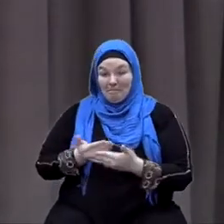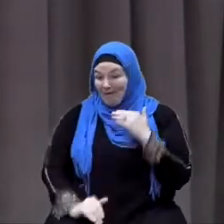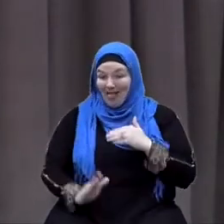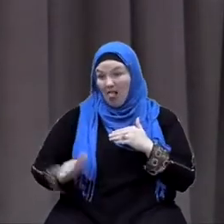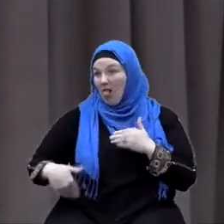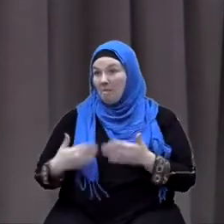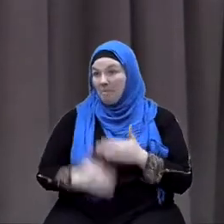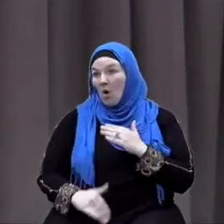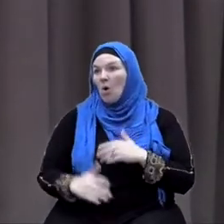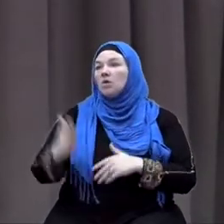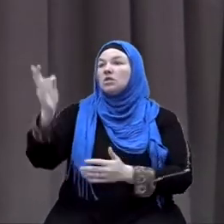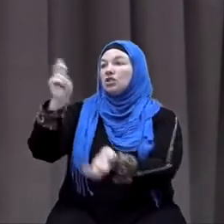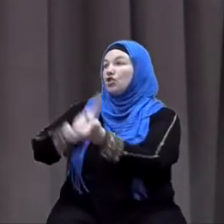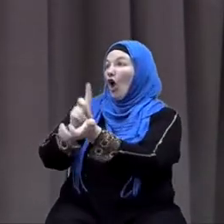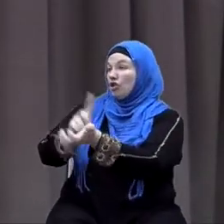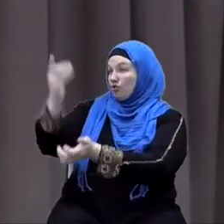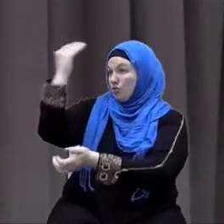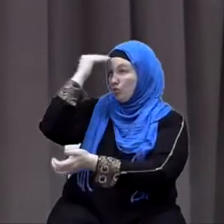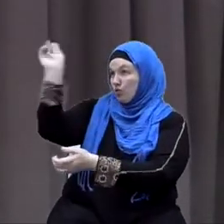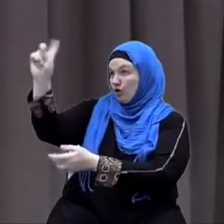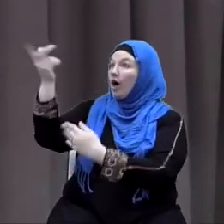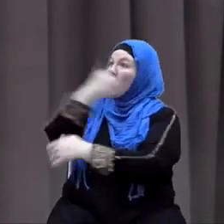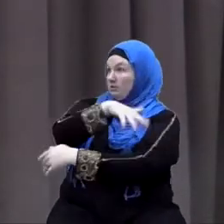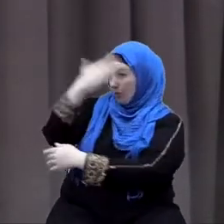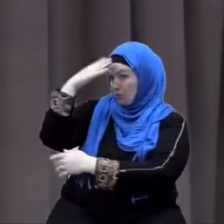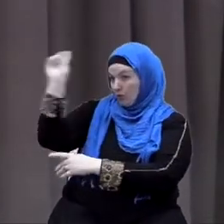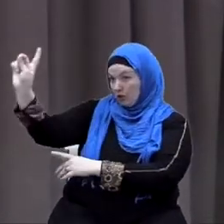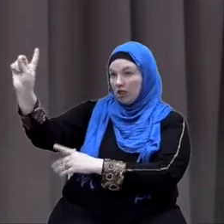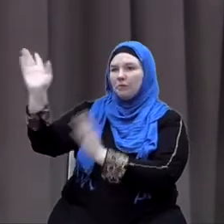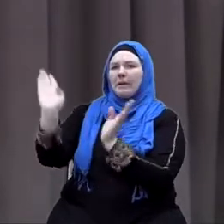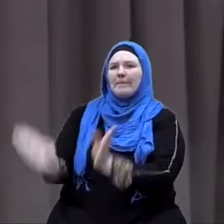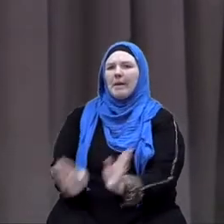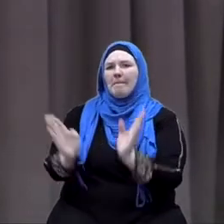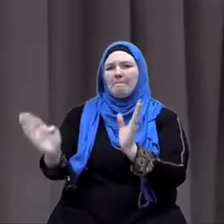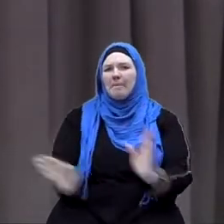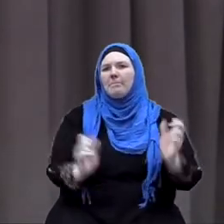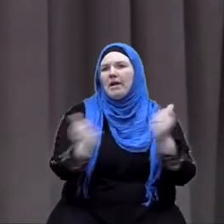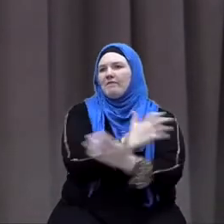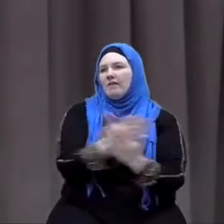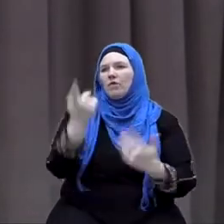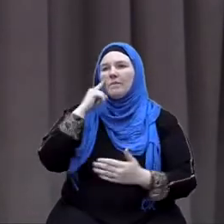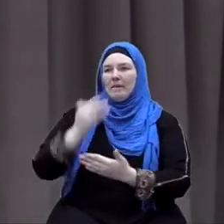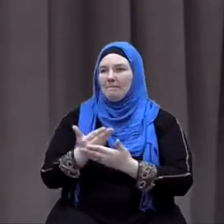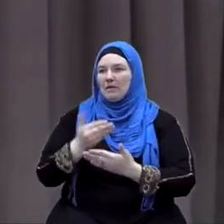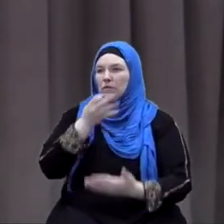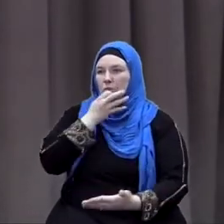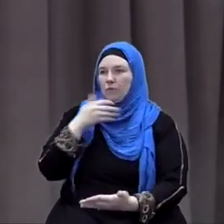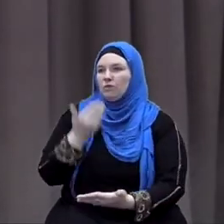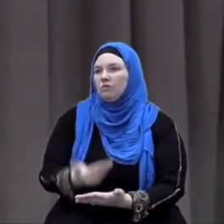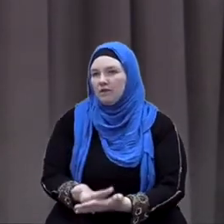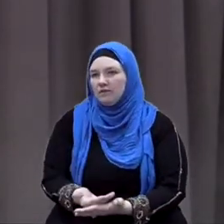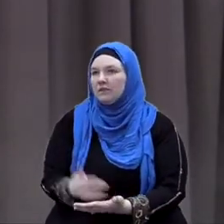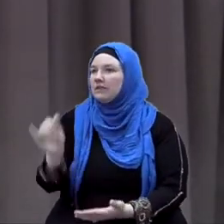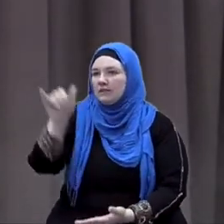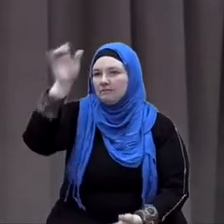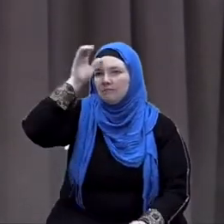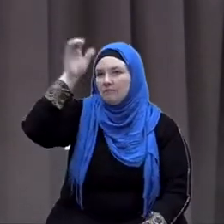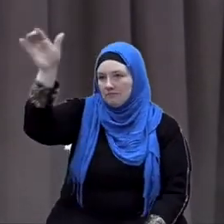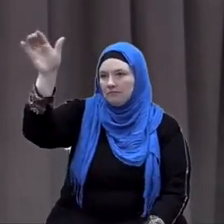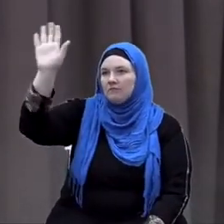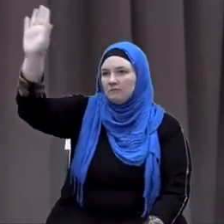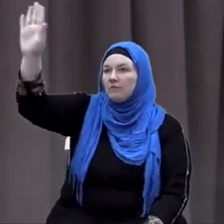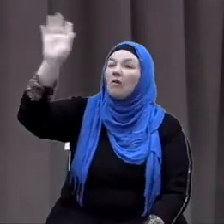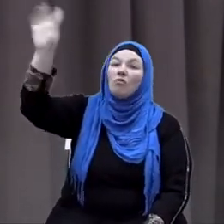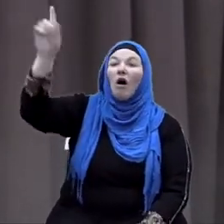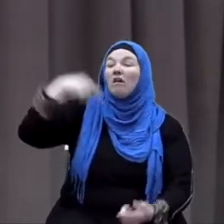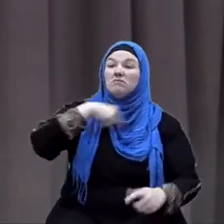the doctor, you know where is he going to be delivered, and you prepare everything for the baby, provided you have the means.